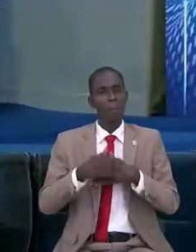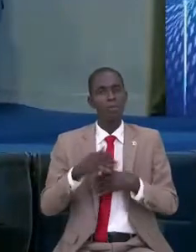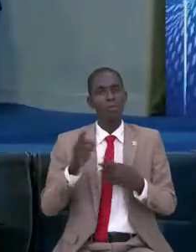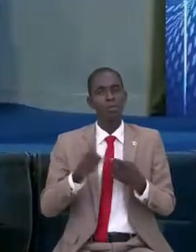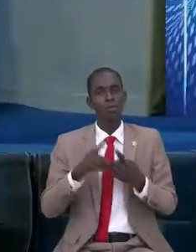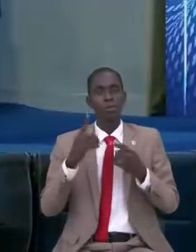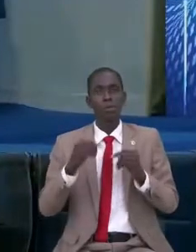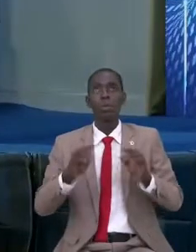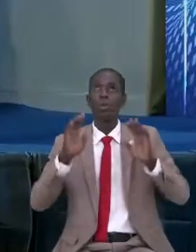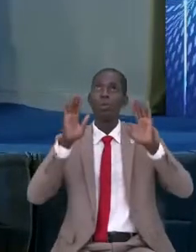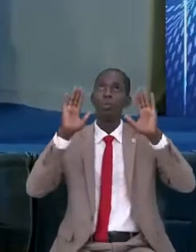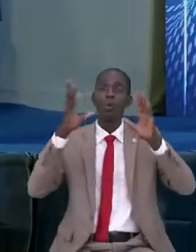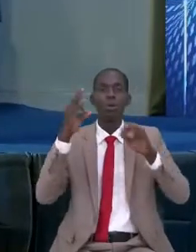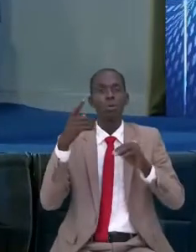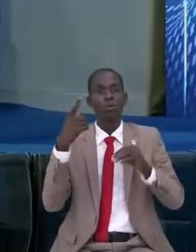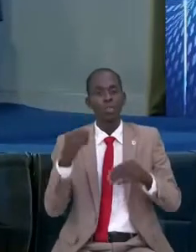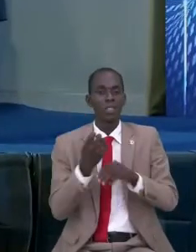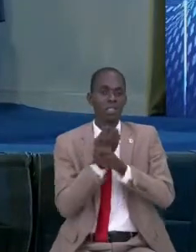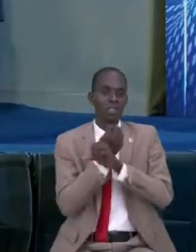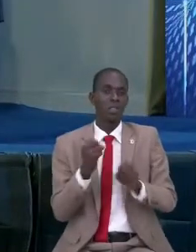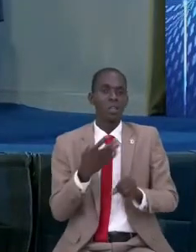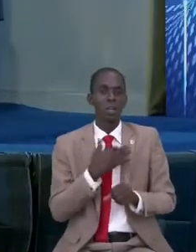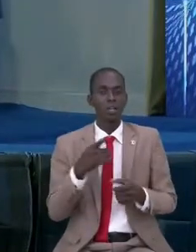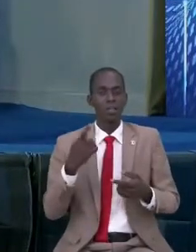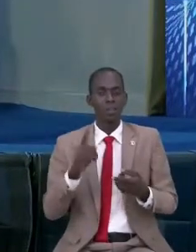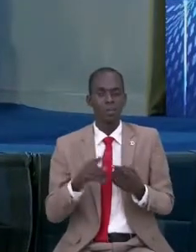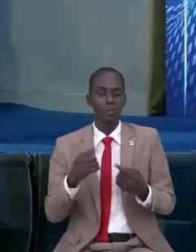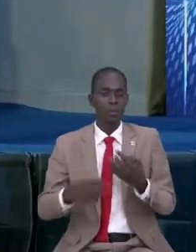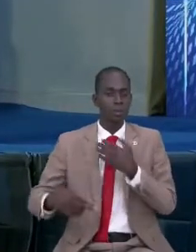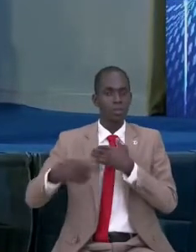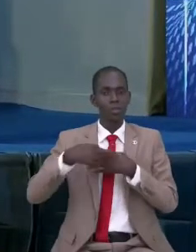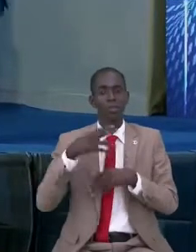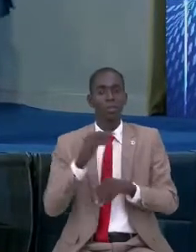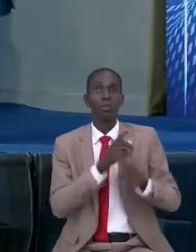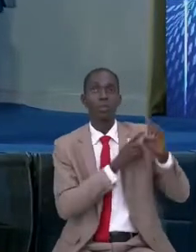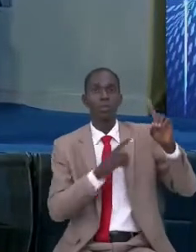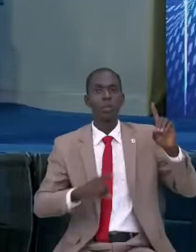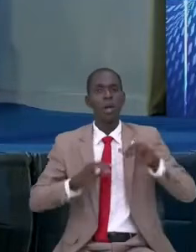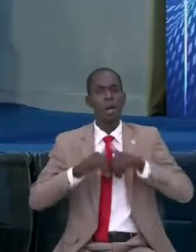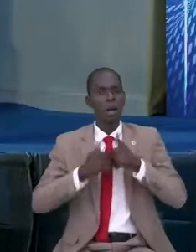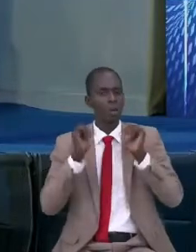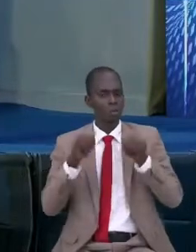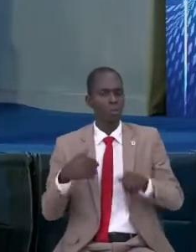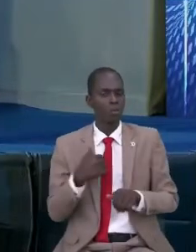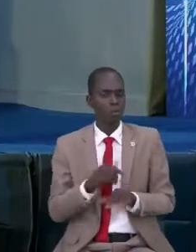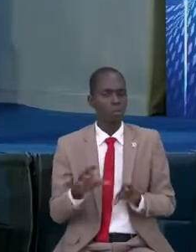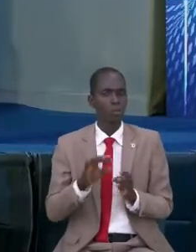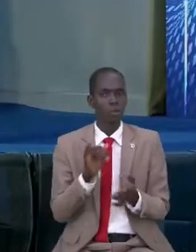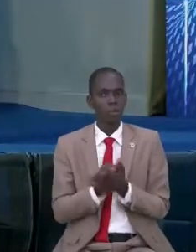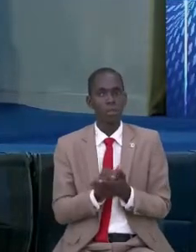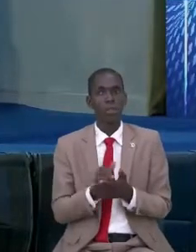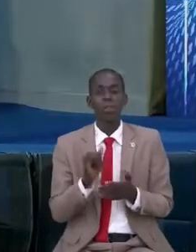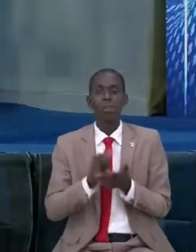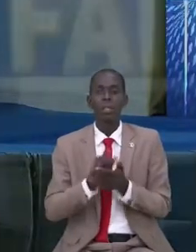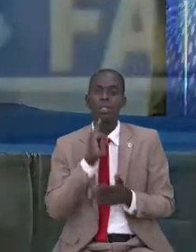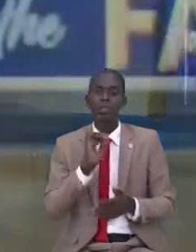wonder of the salvation and the restoration of the Lord, how do we do that? That's